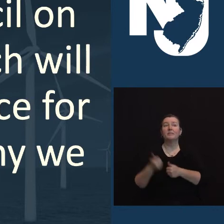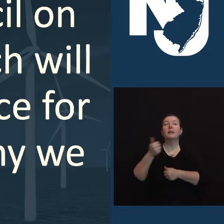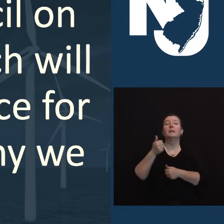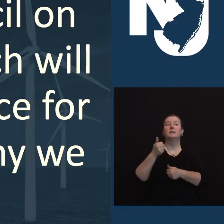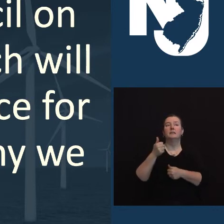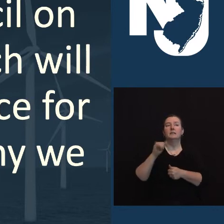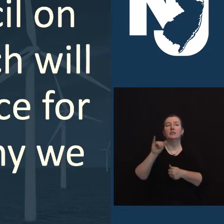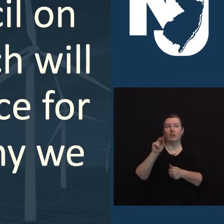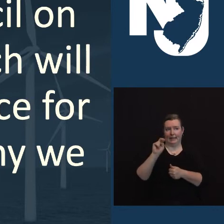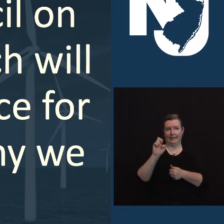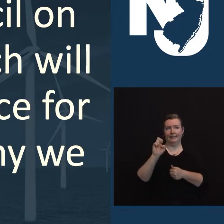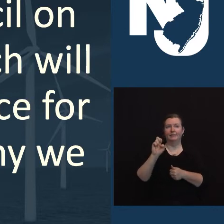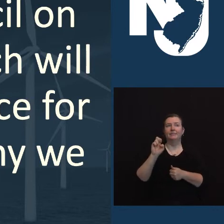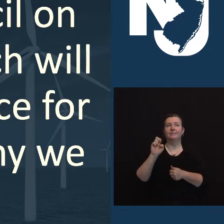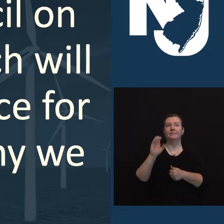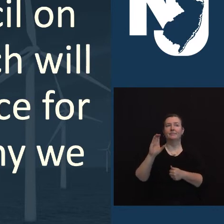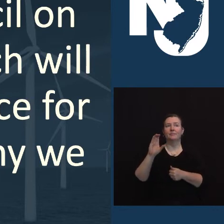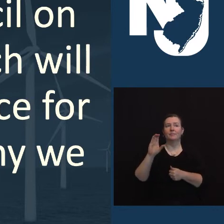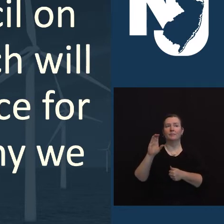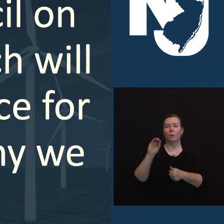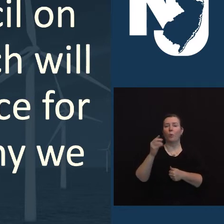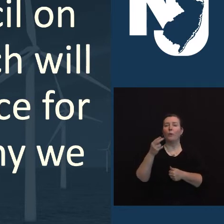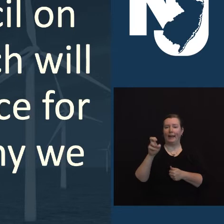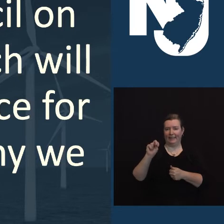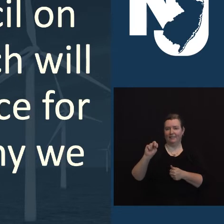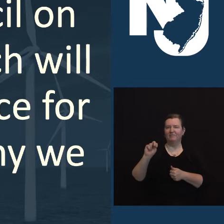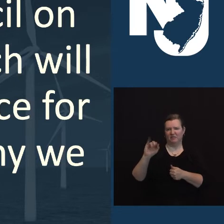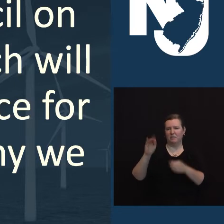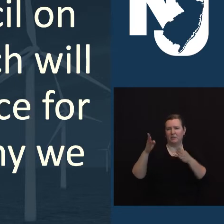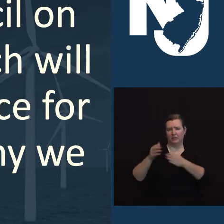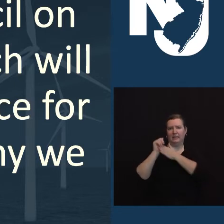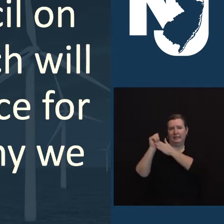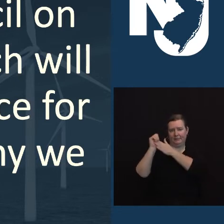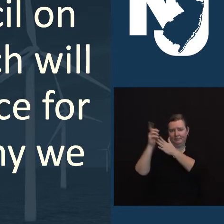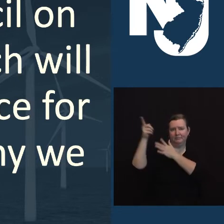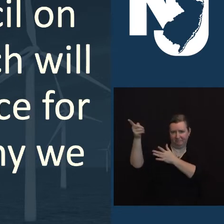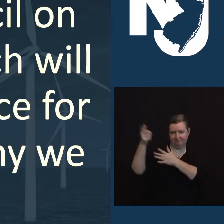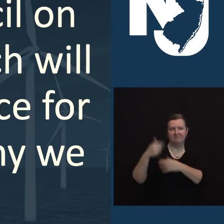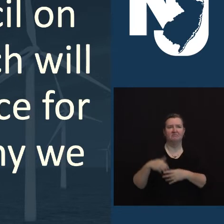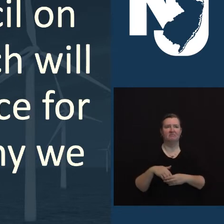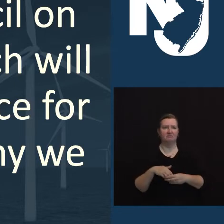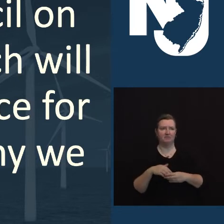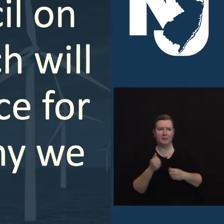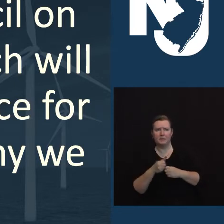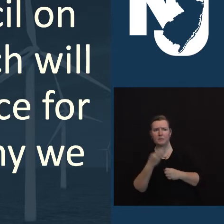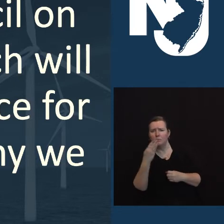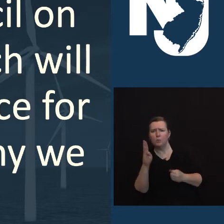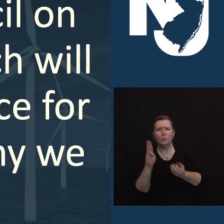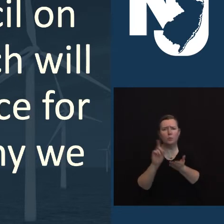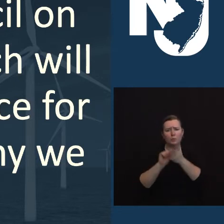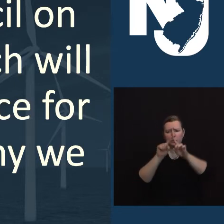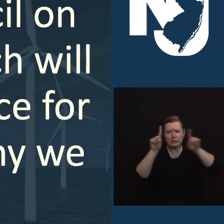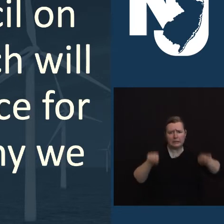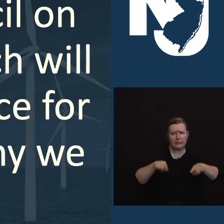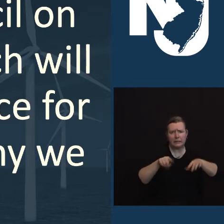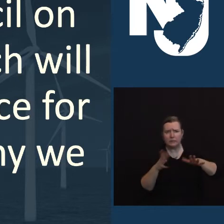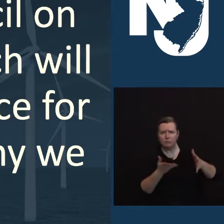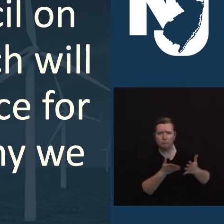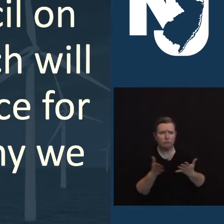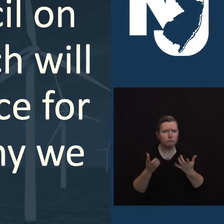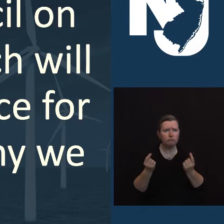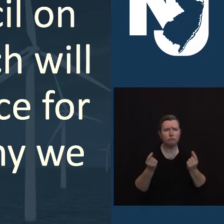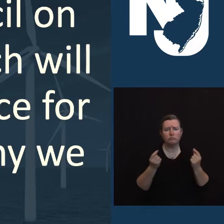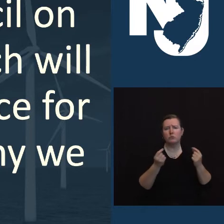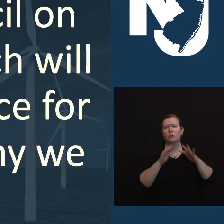and will serve to develop the blueprint for expanding the green economy and creating a diverse workforce for the clean energy